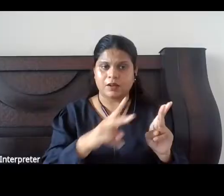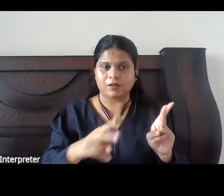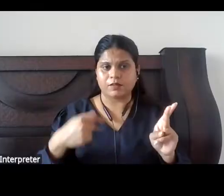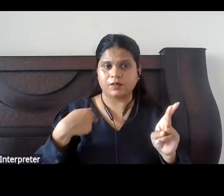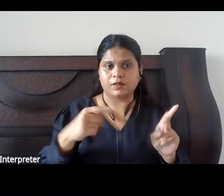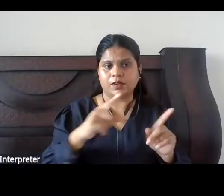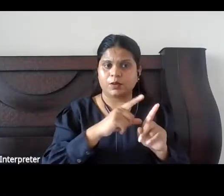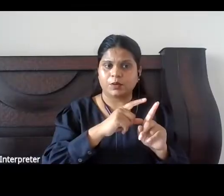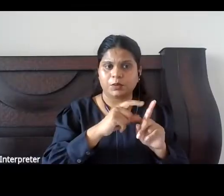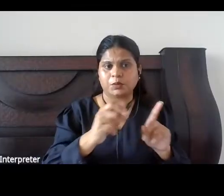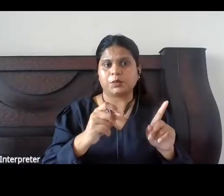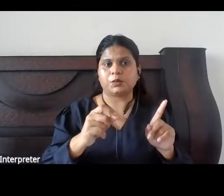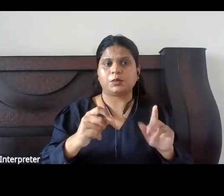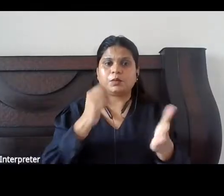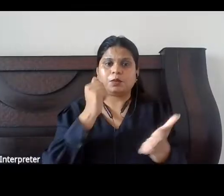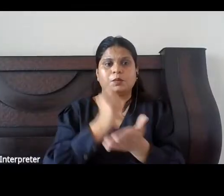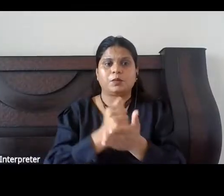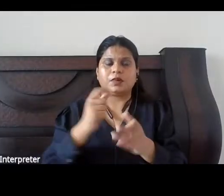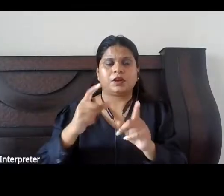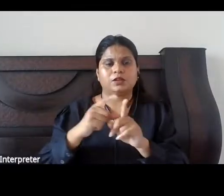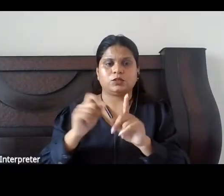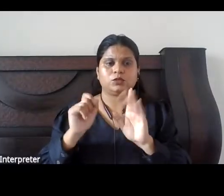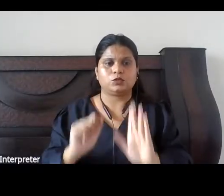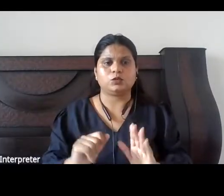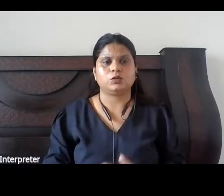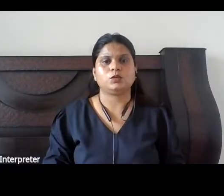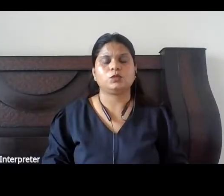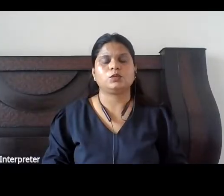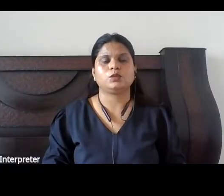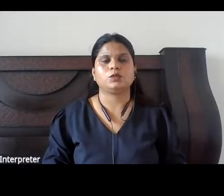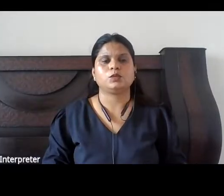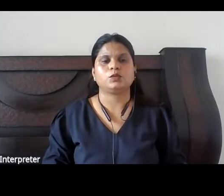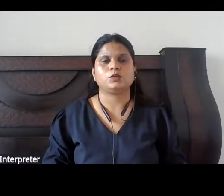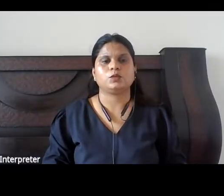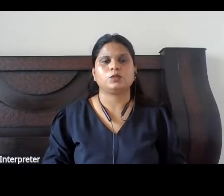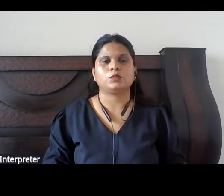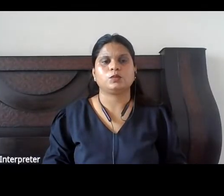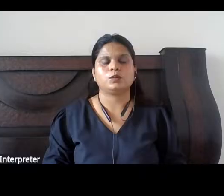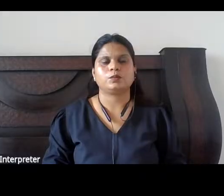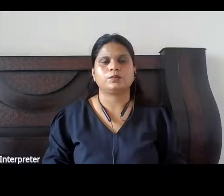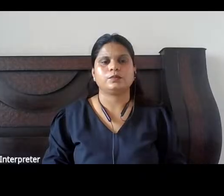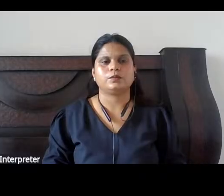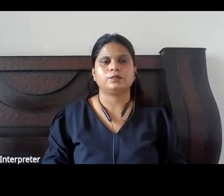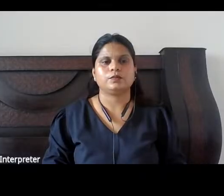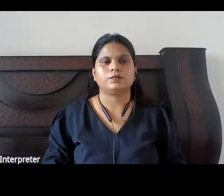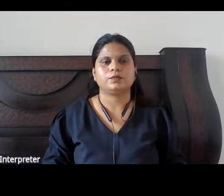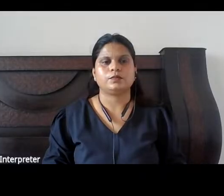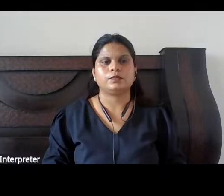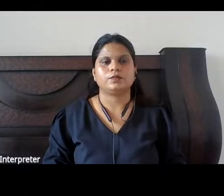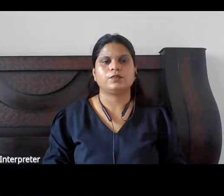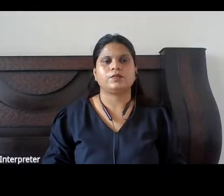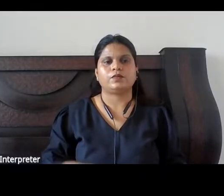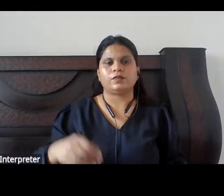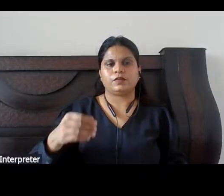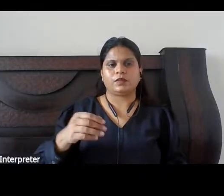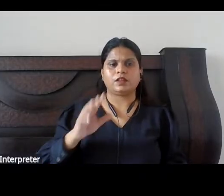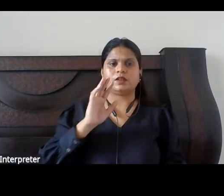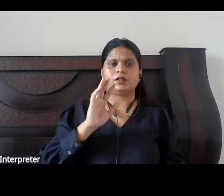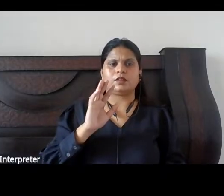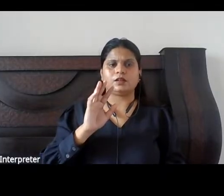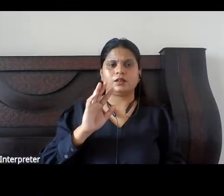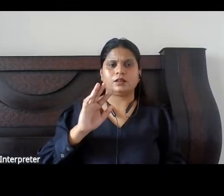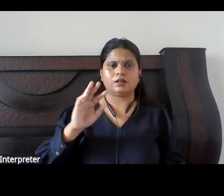Uh, they need to run parallel to the census, and they should not only inform people about the importance of being counted,